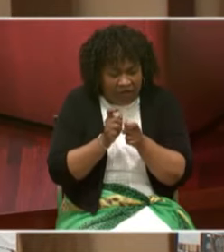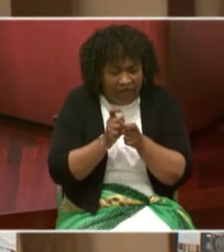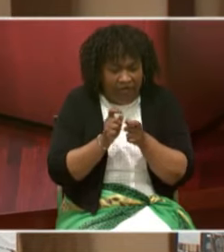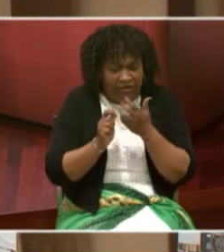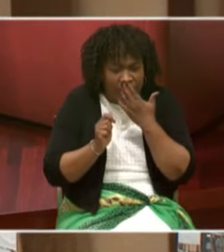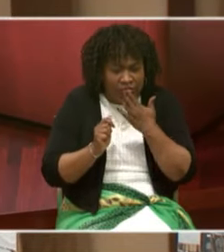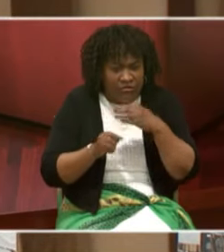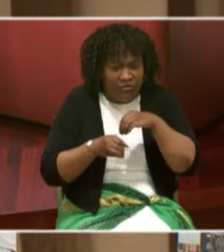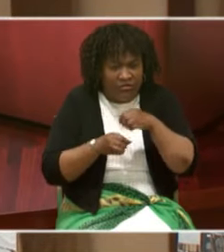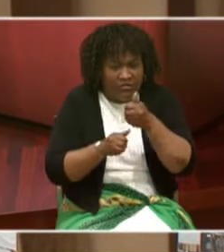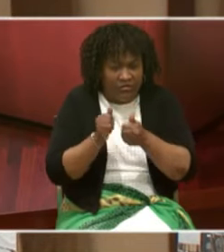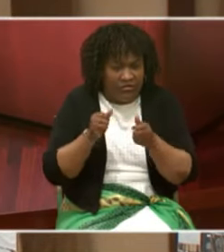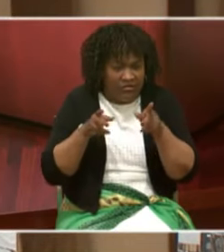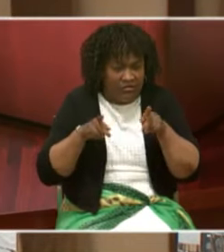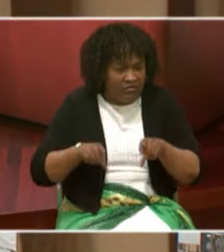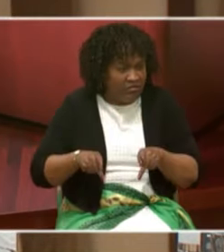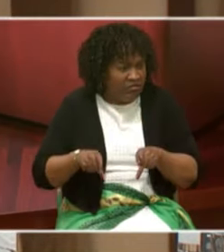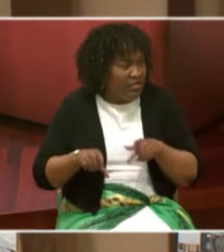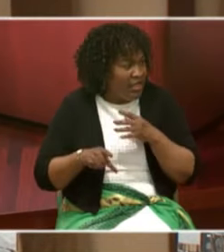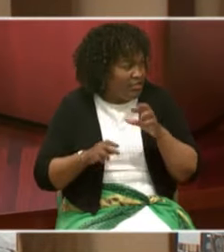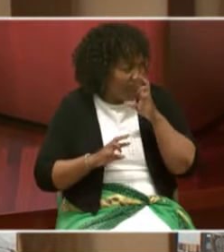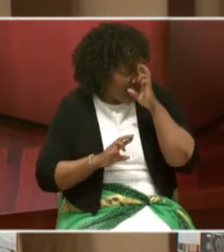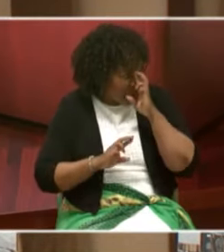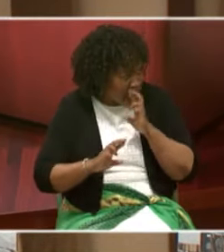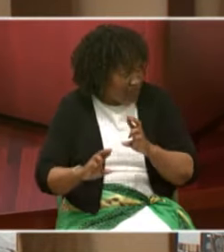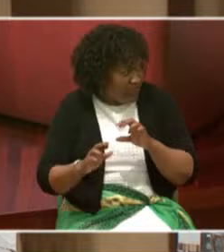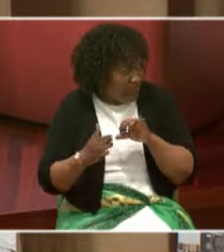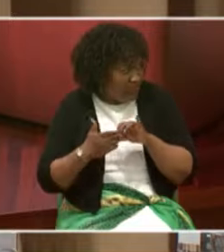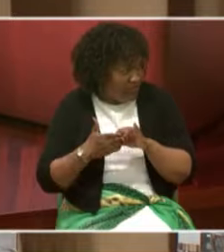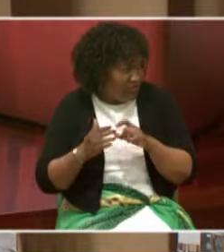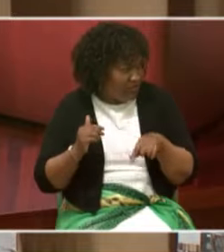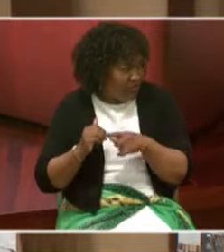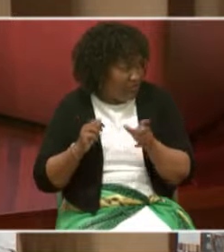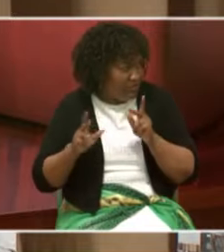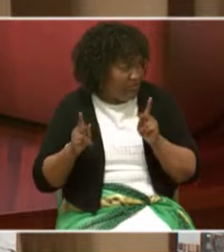me. His deputy started crying.